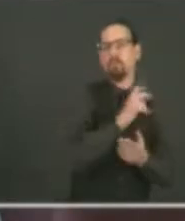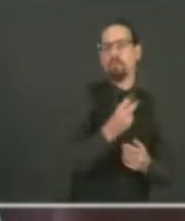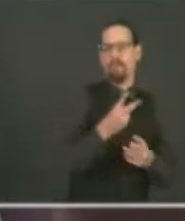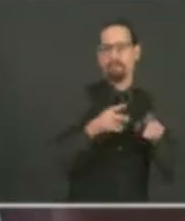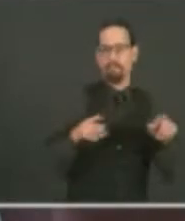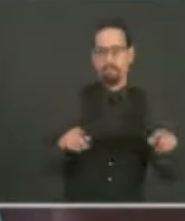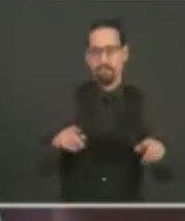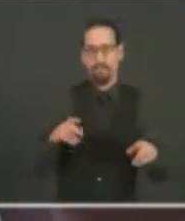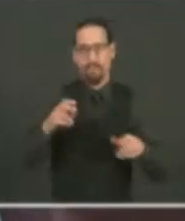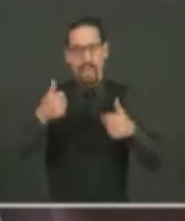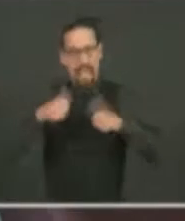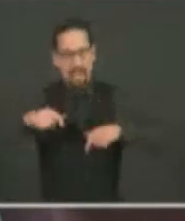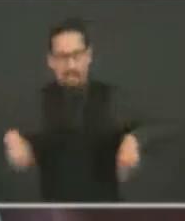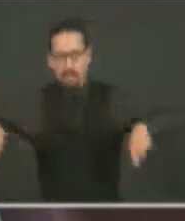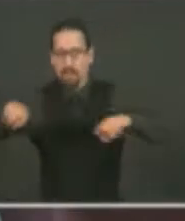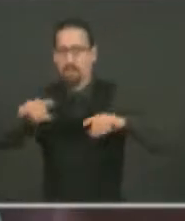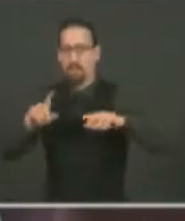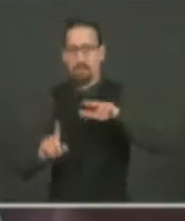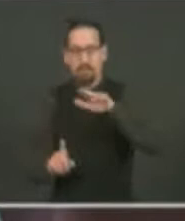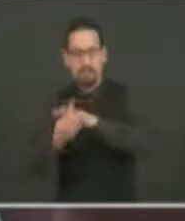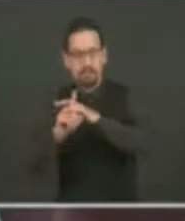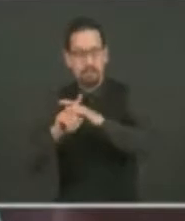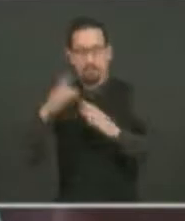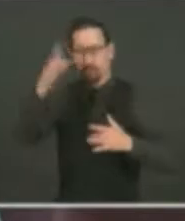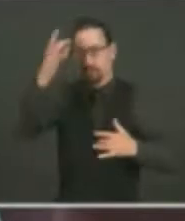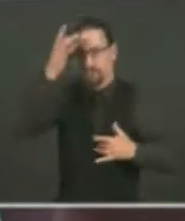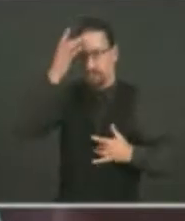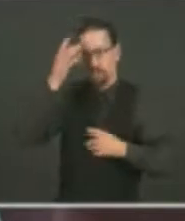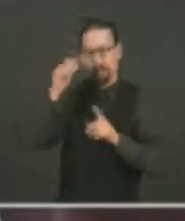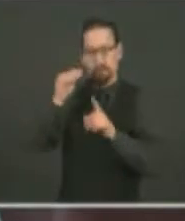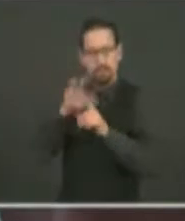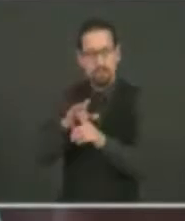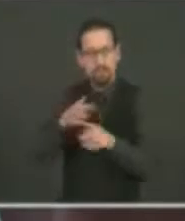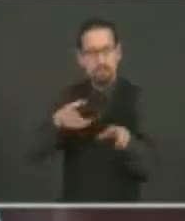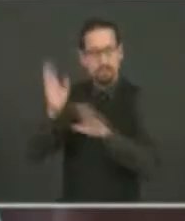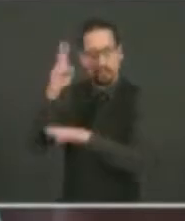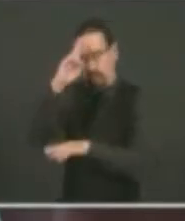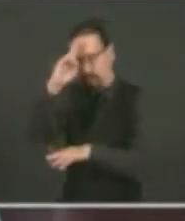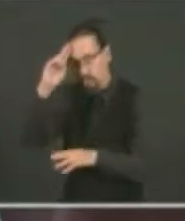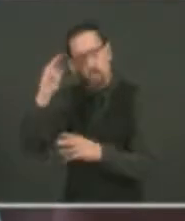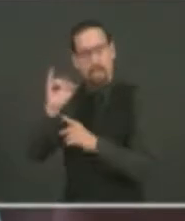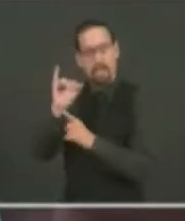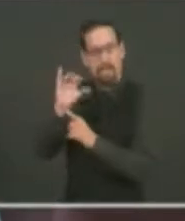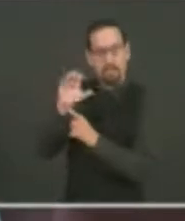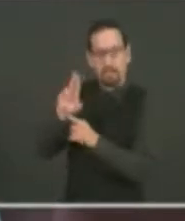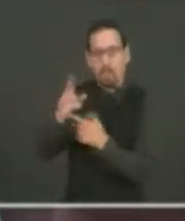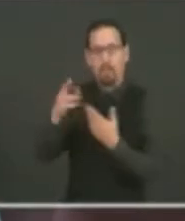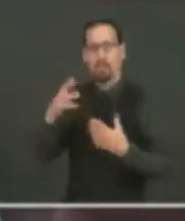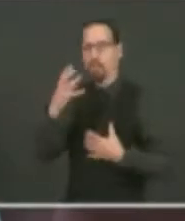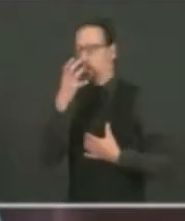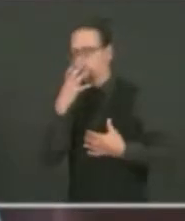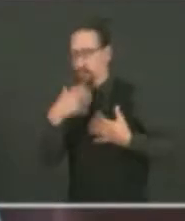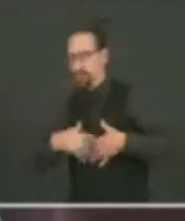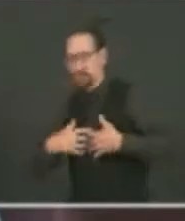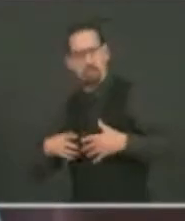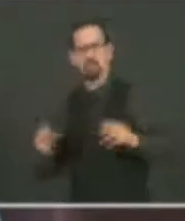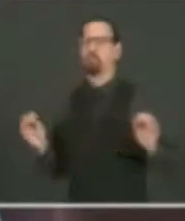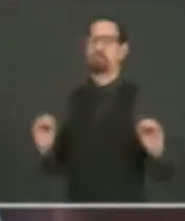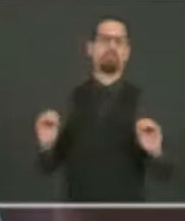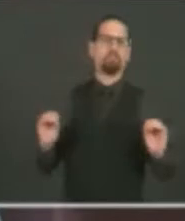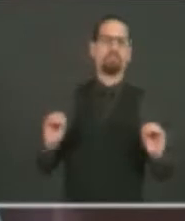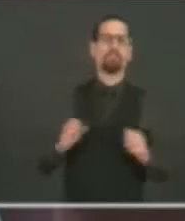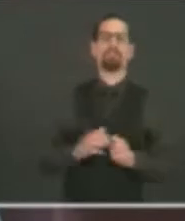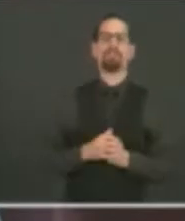knowing that, and it seems different than what we thought of the virus back in the spring when all the schools shut down. With that being that